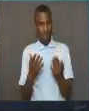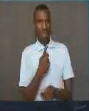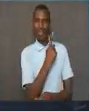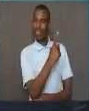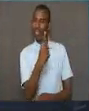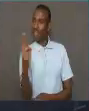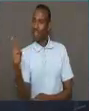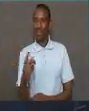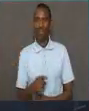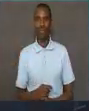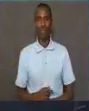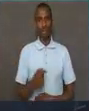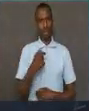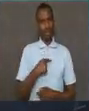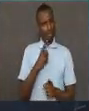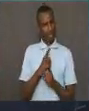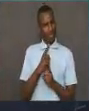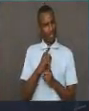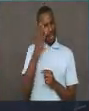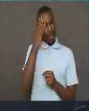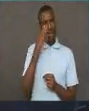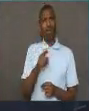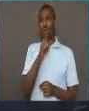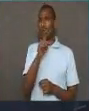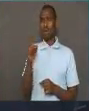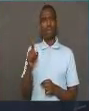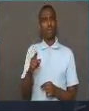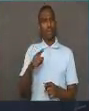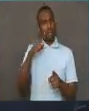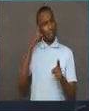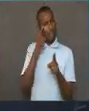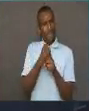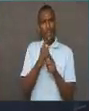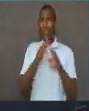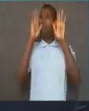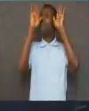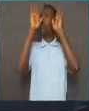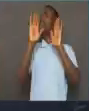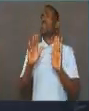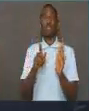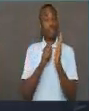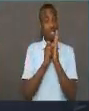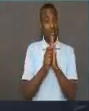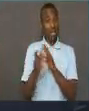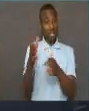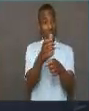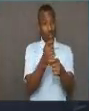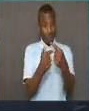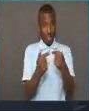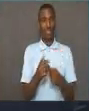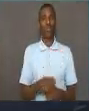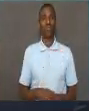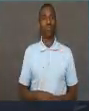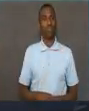Welcome back, everyone. I am sure that you came up with some wonderful